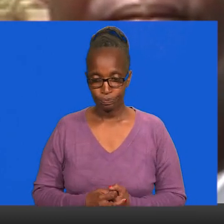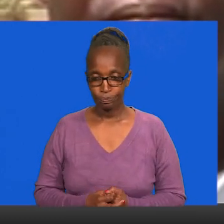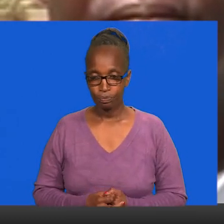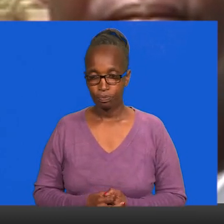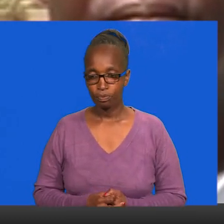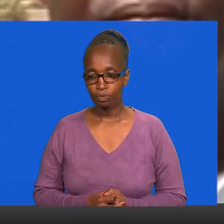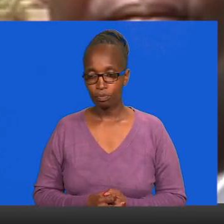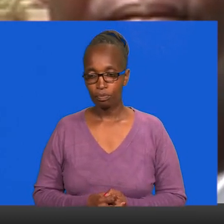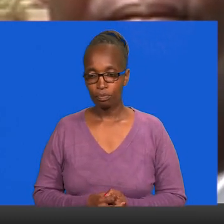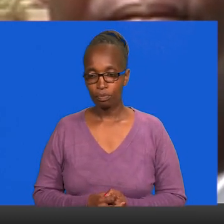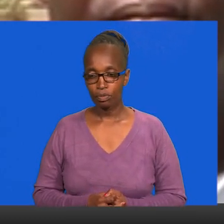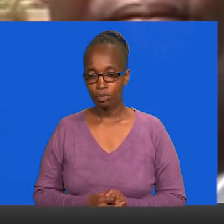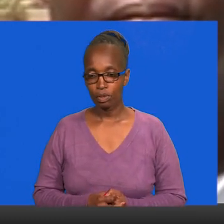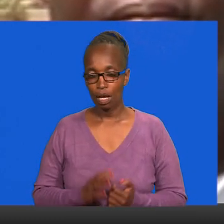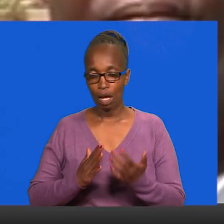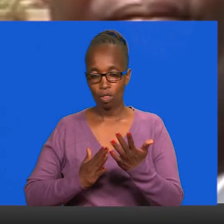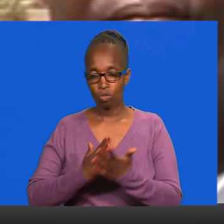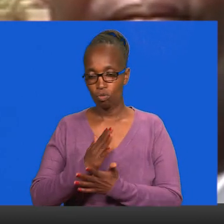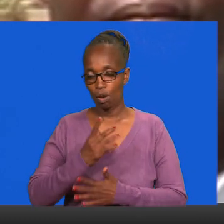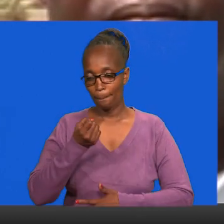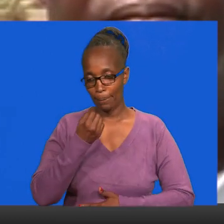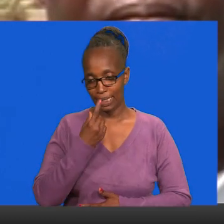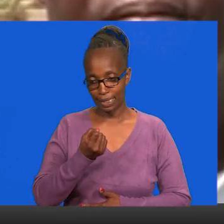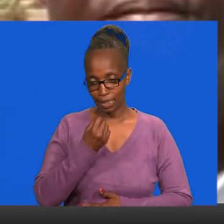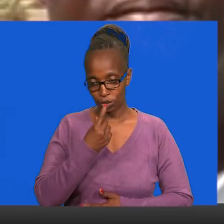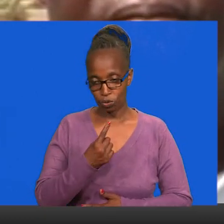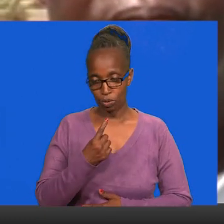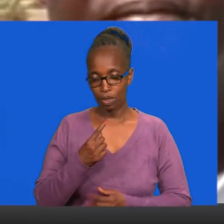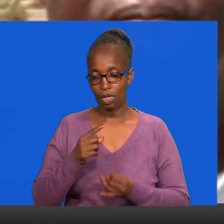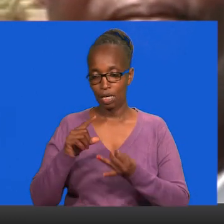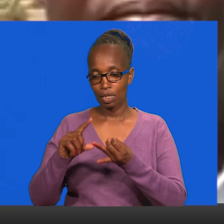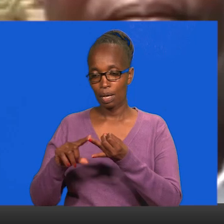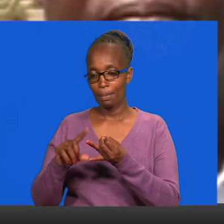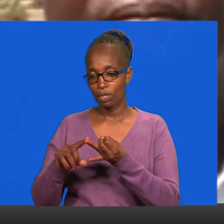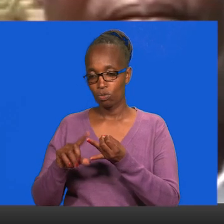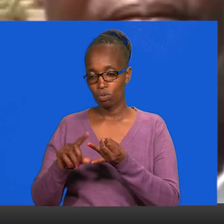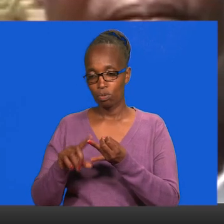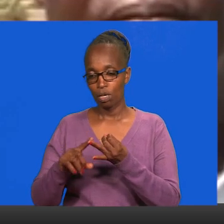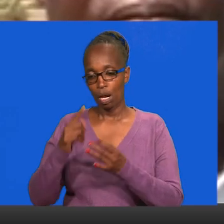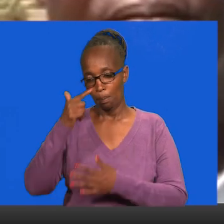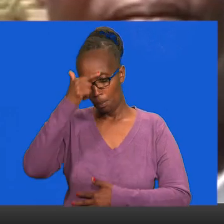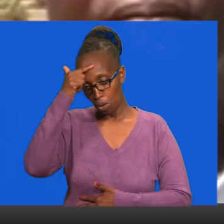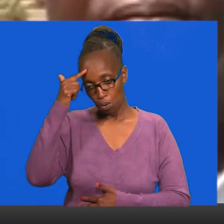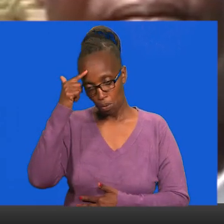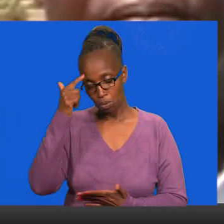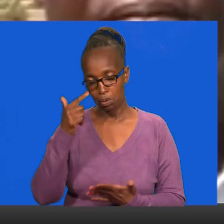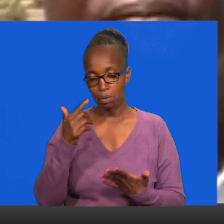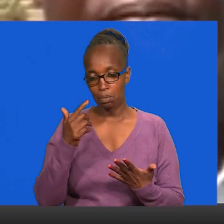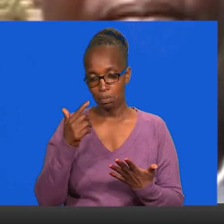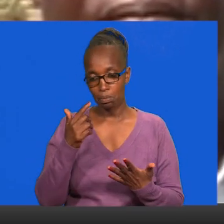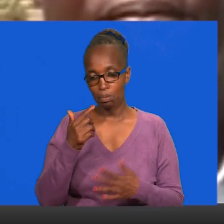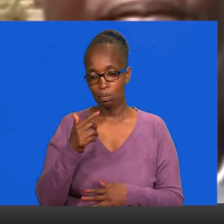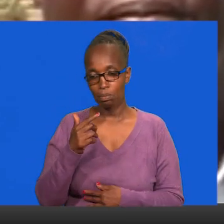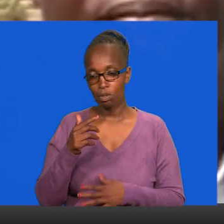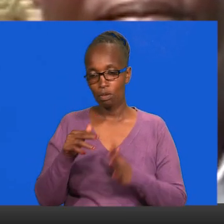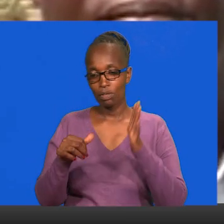conventional management on medication. And because of